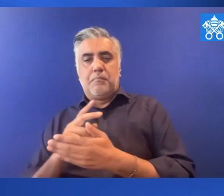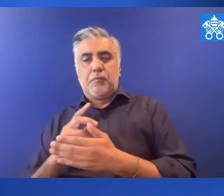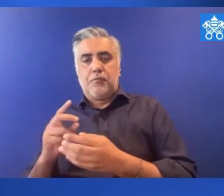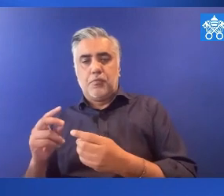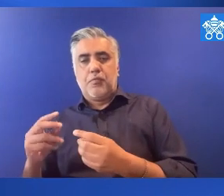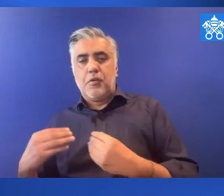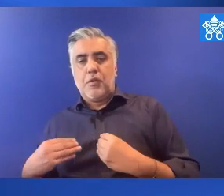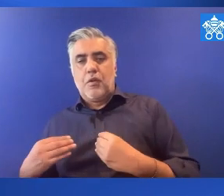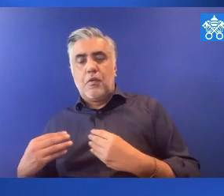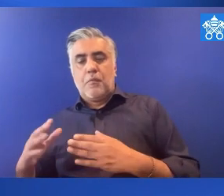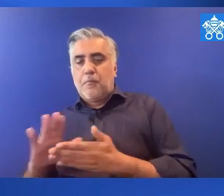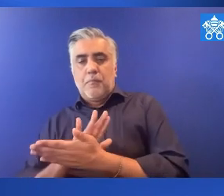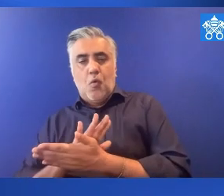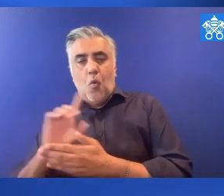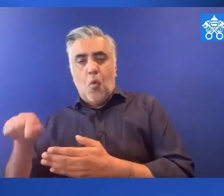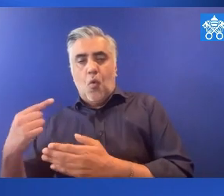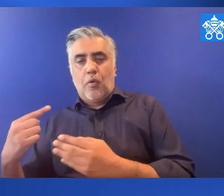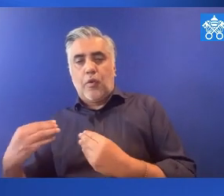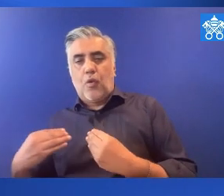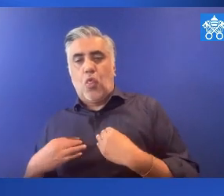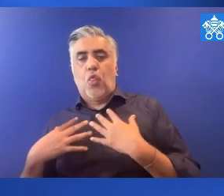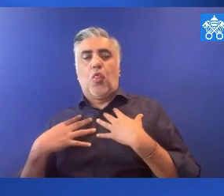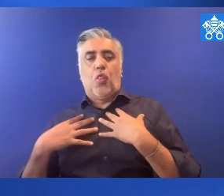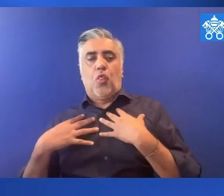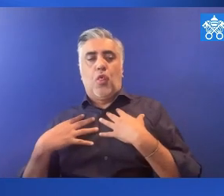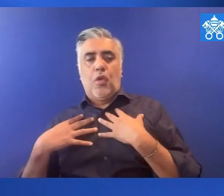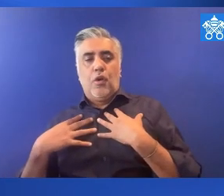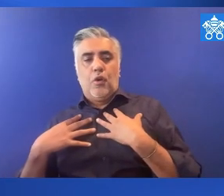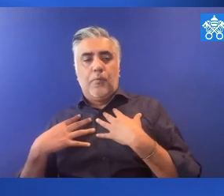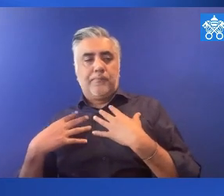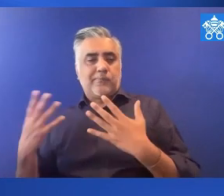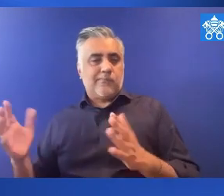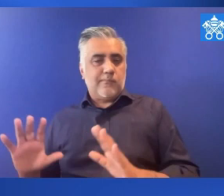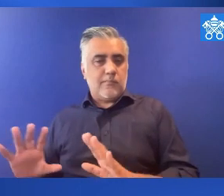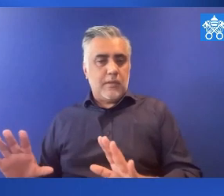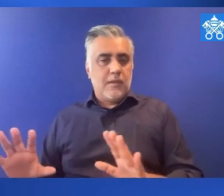flashier, like straw fires, lacking substance.